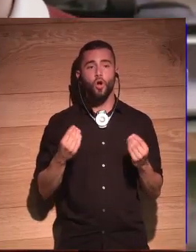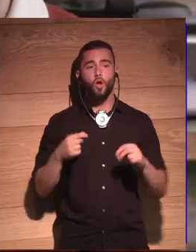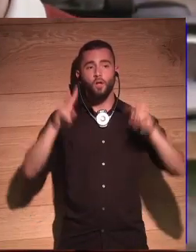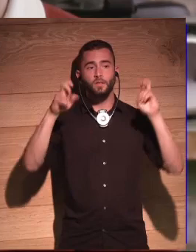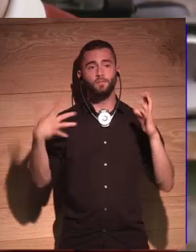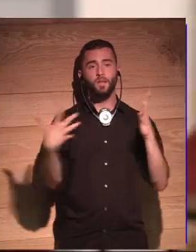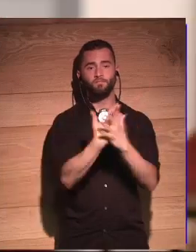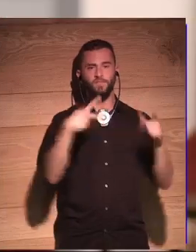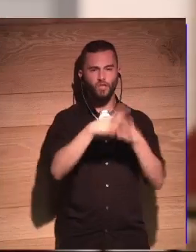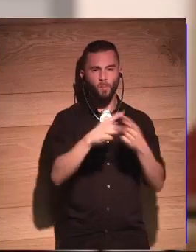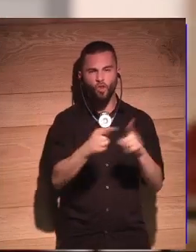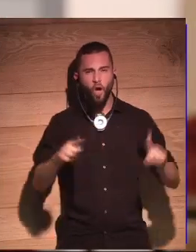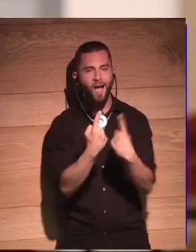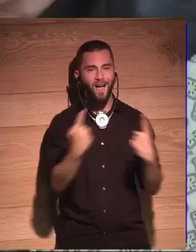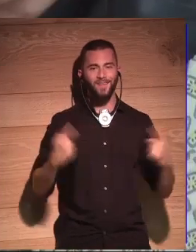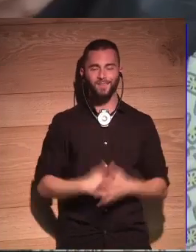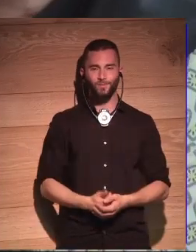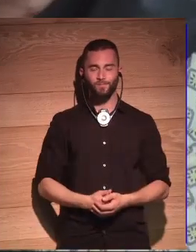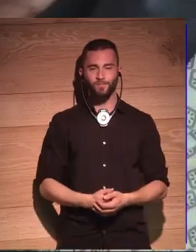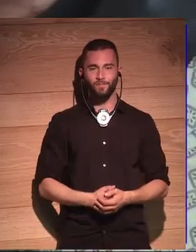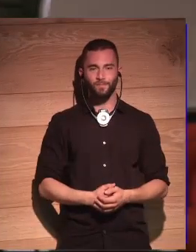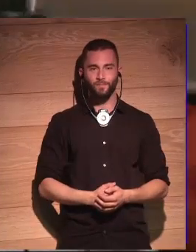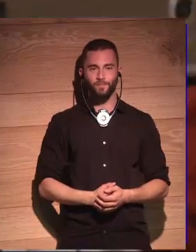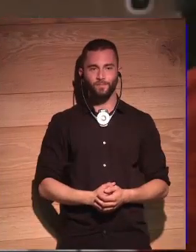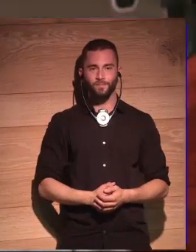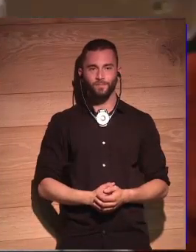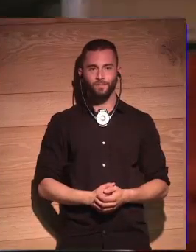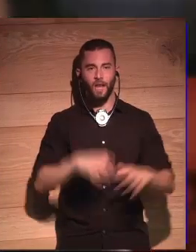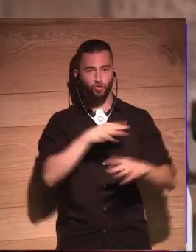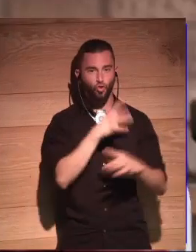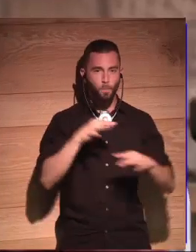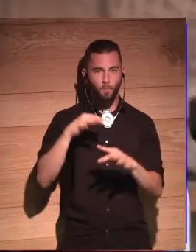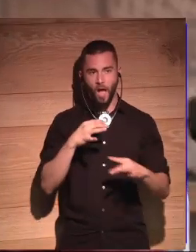I like very much the way they explained the instruments to us.